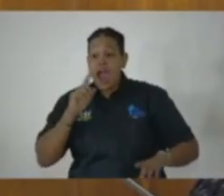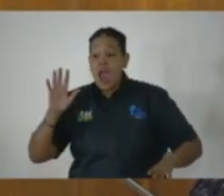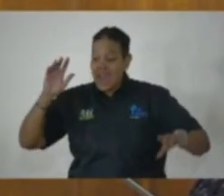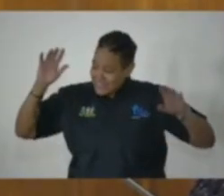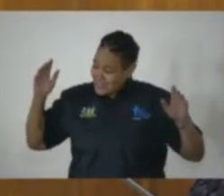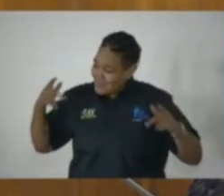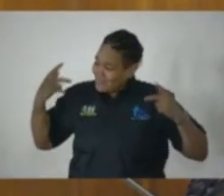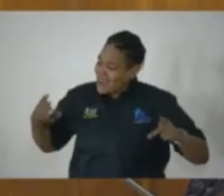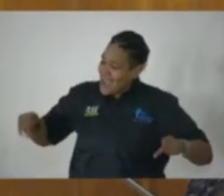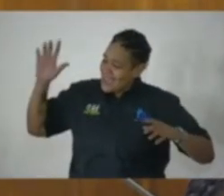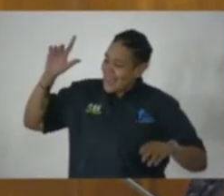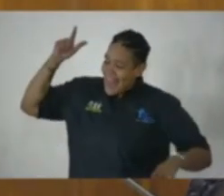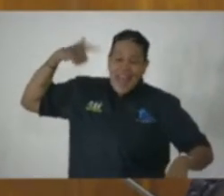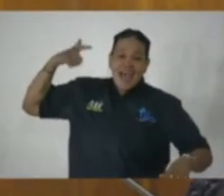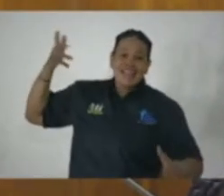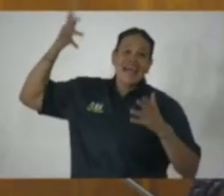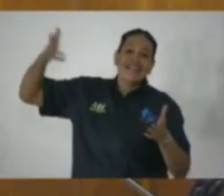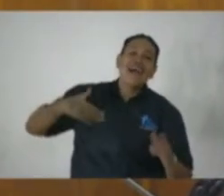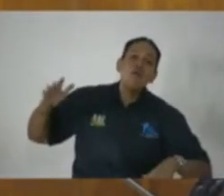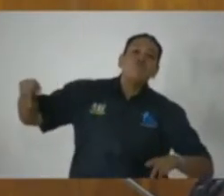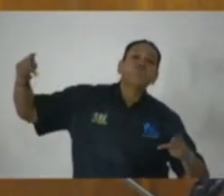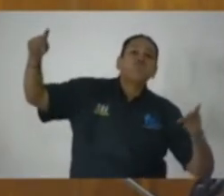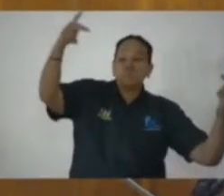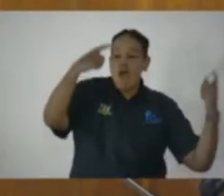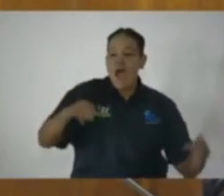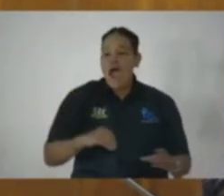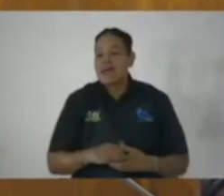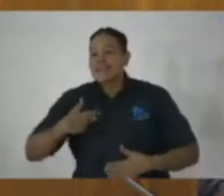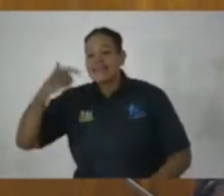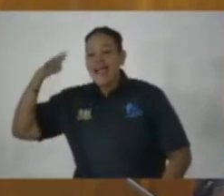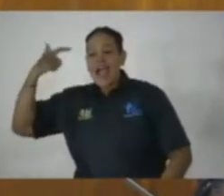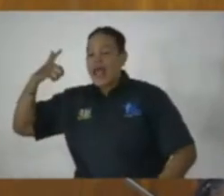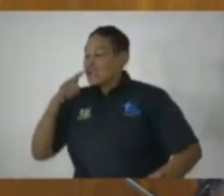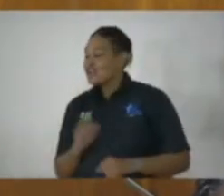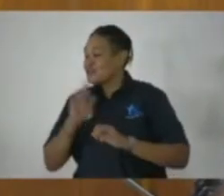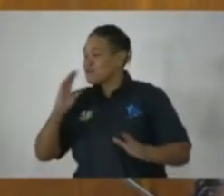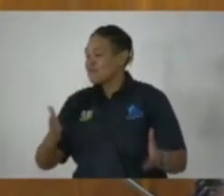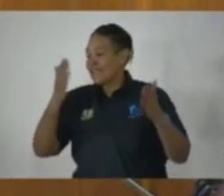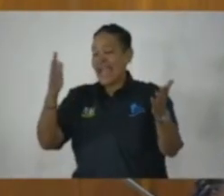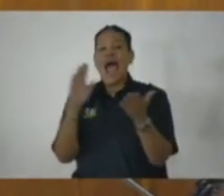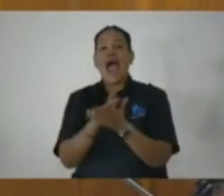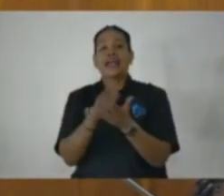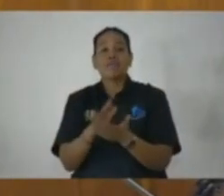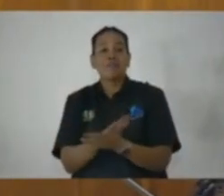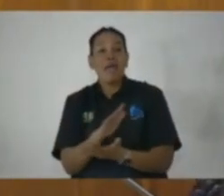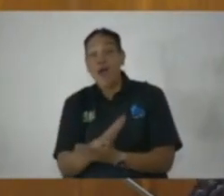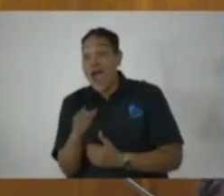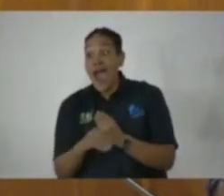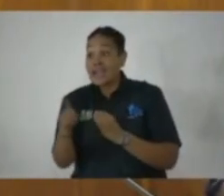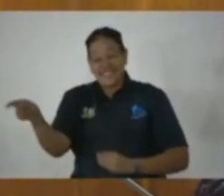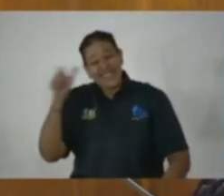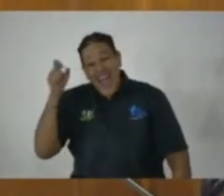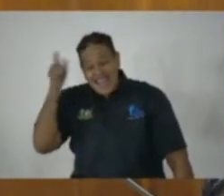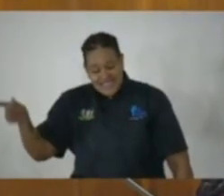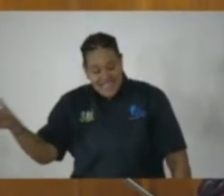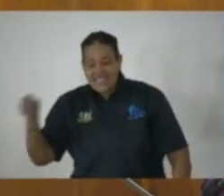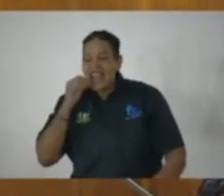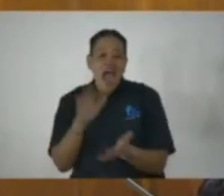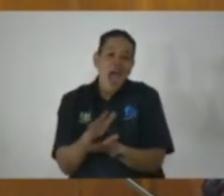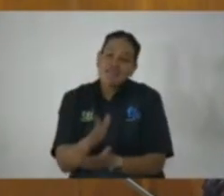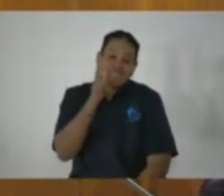London with Jamaica money. Can you believe that? I was in London presenting an academic paper. They wouldn't understand that because they're not